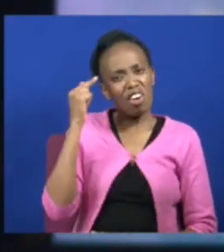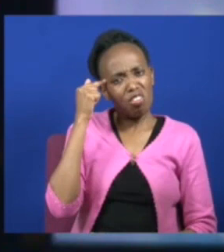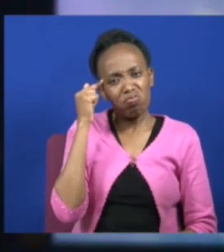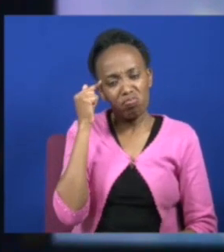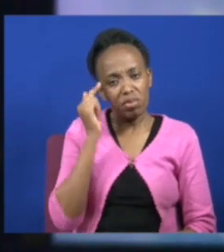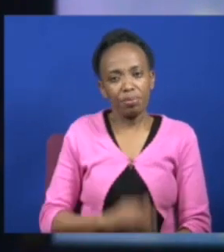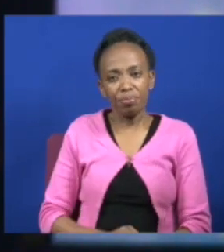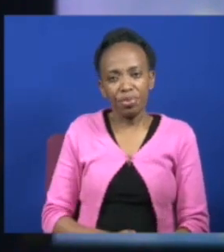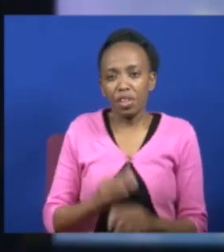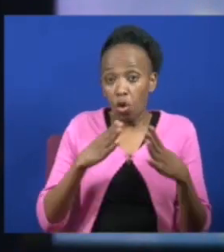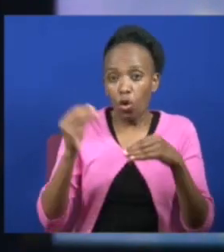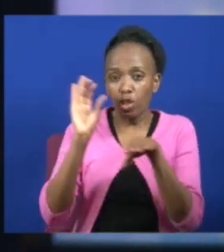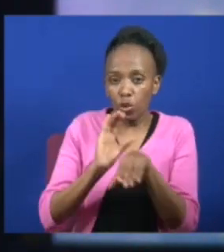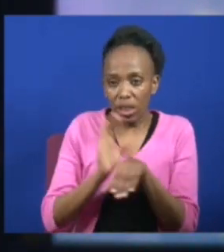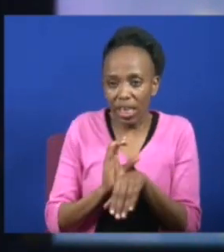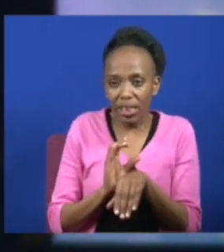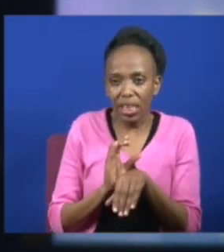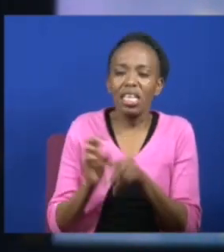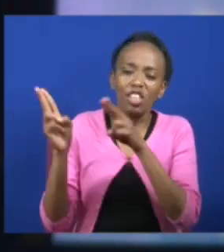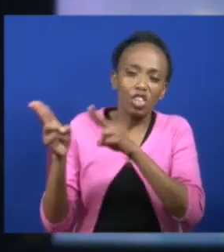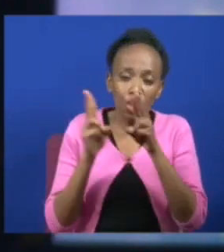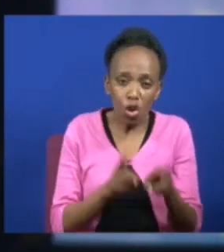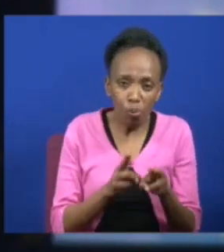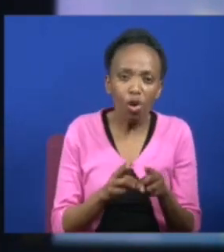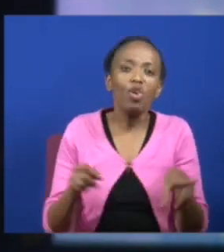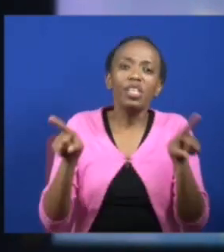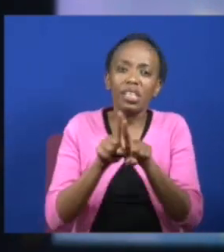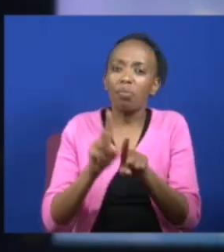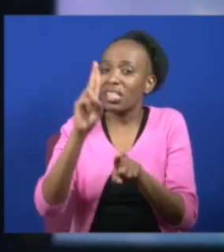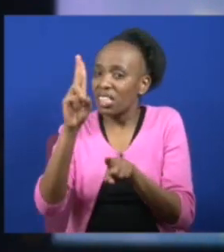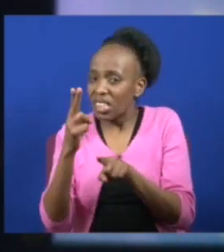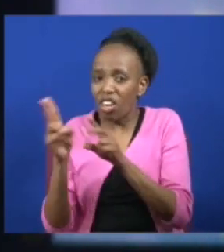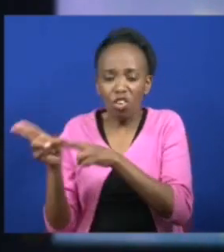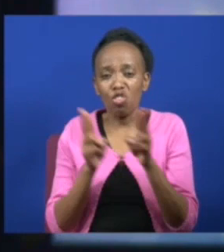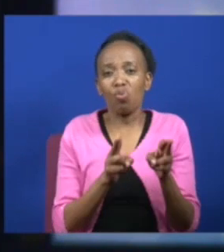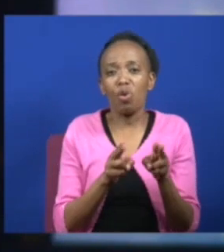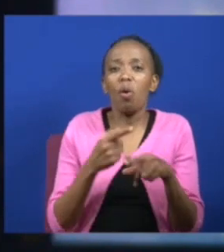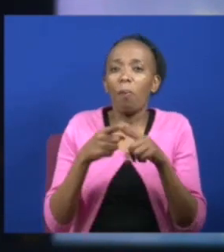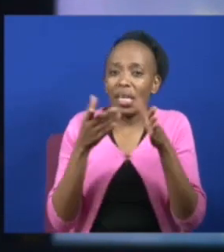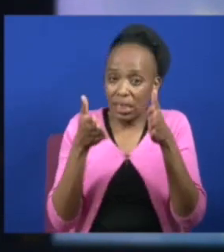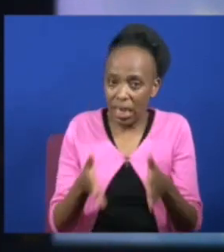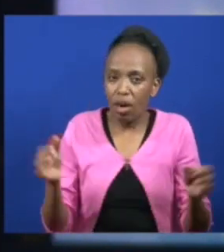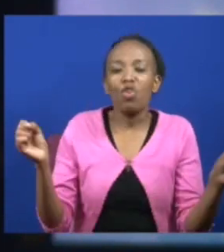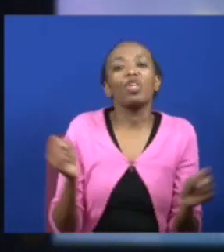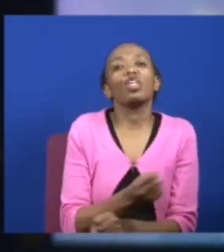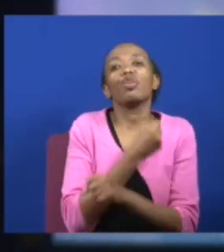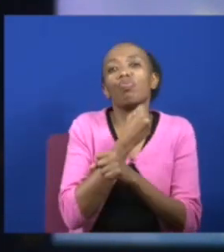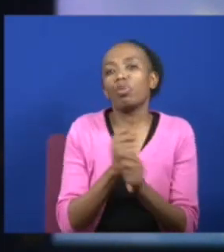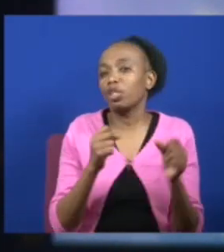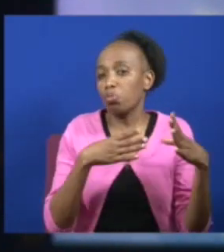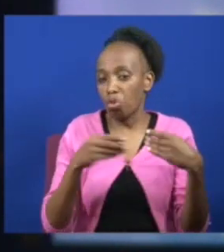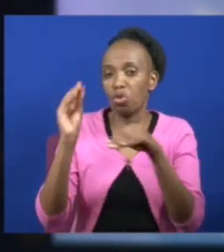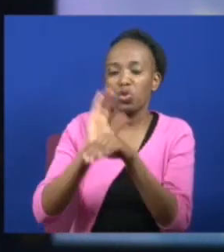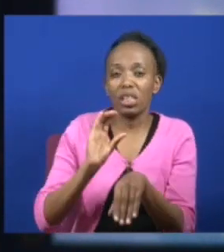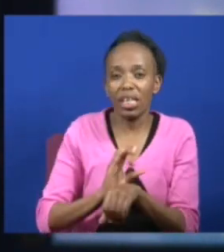it. Going to church was so normal. It was like second nature. Now we cannot even go